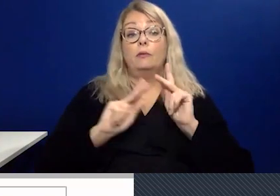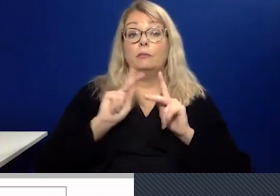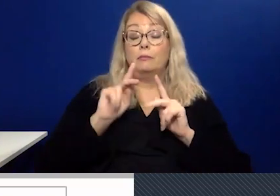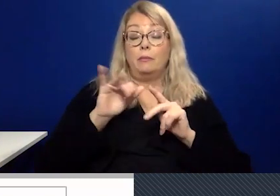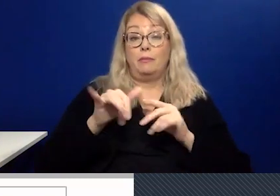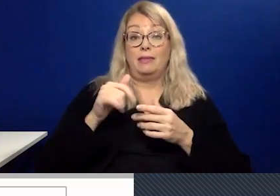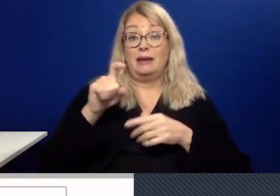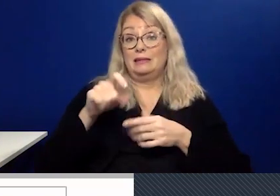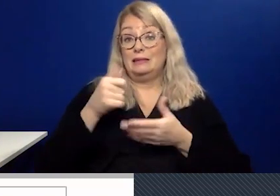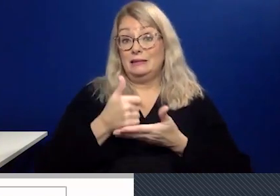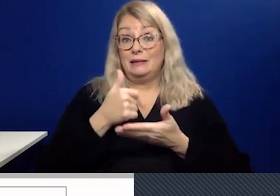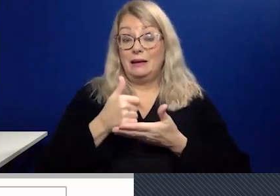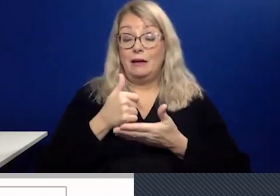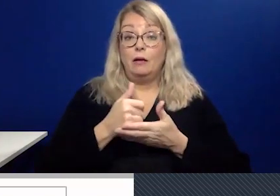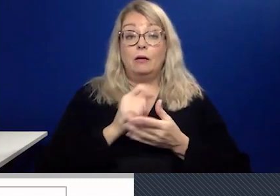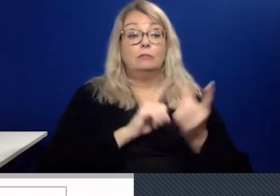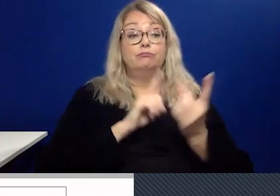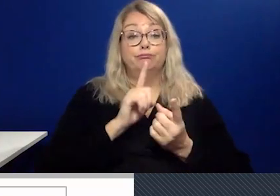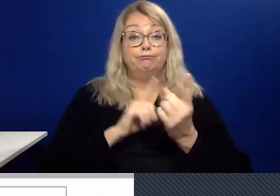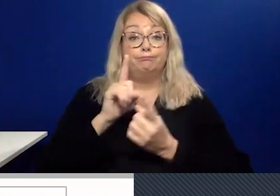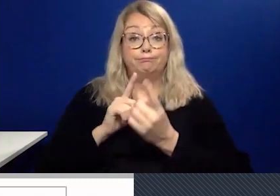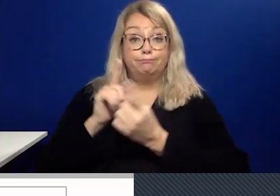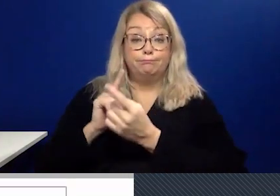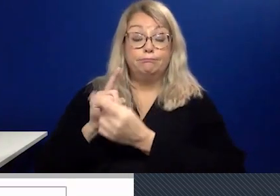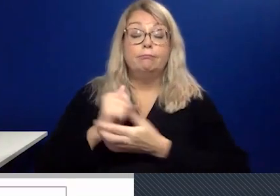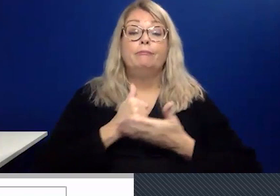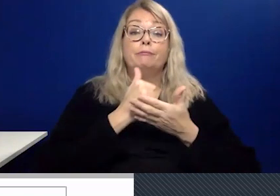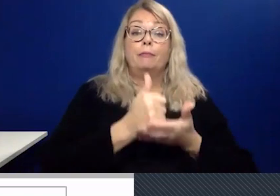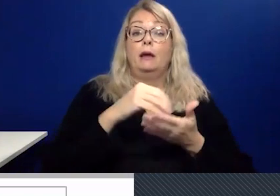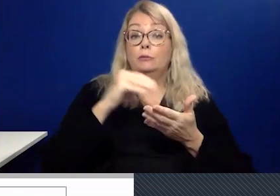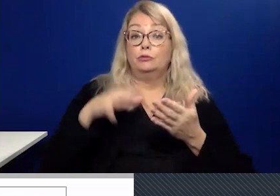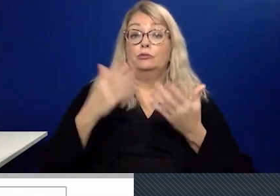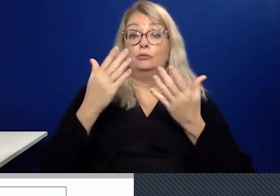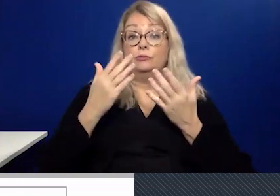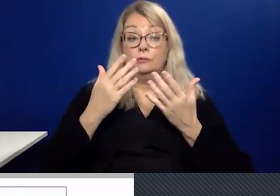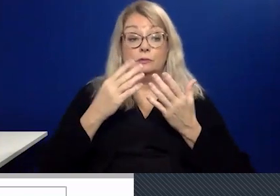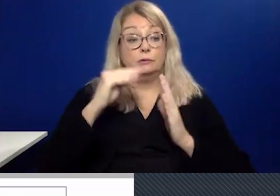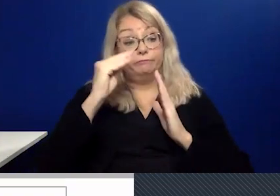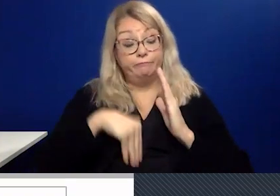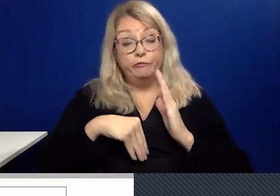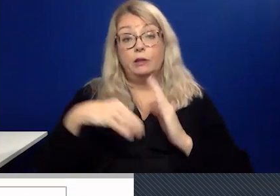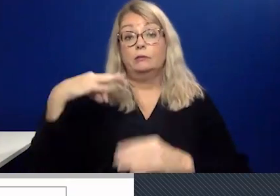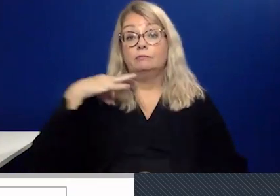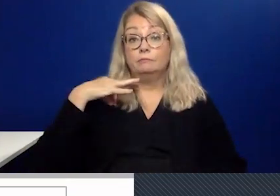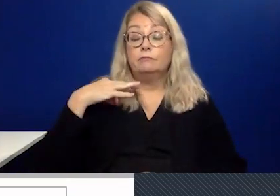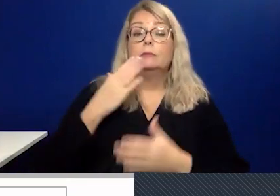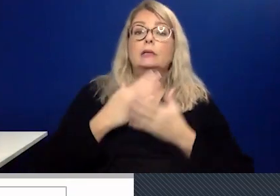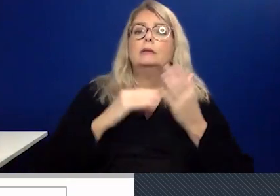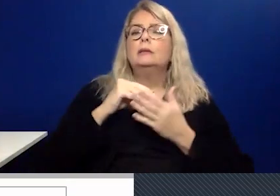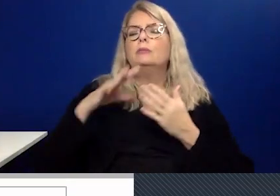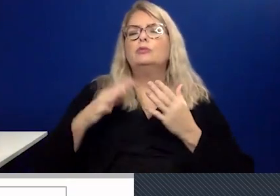assistance, we go one by one and help students complete their applications. Some students are very independent and can do it on their